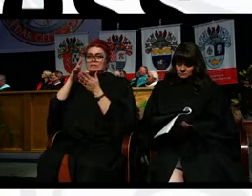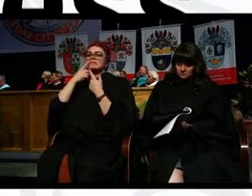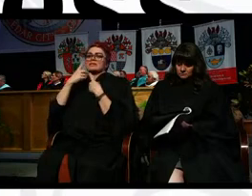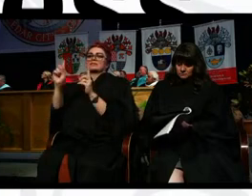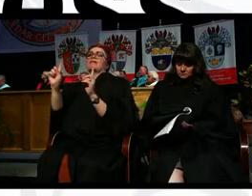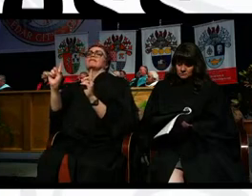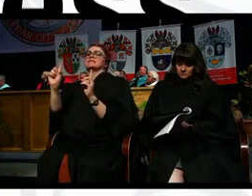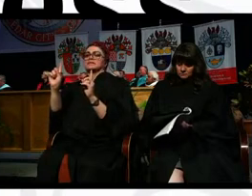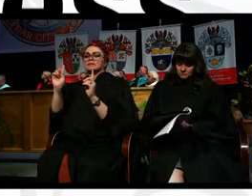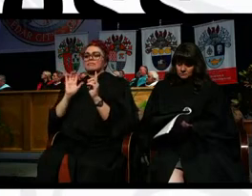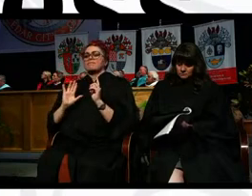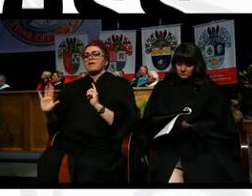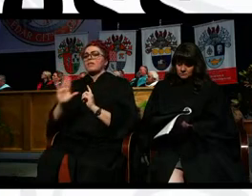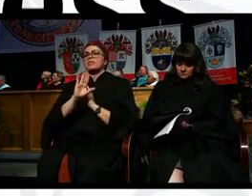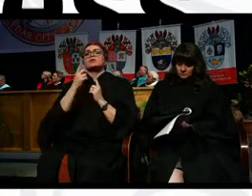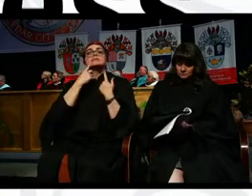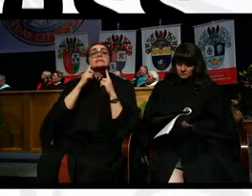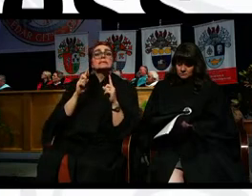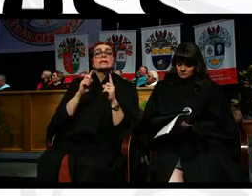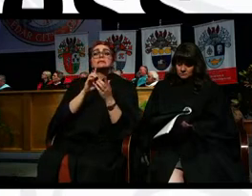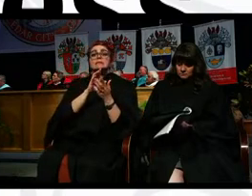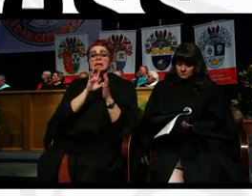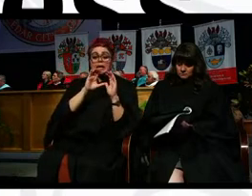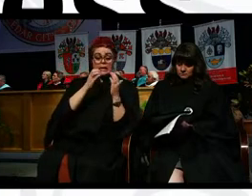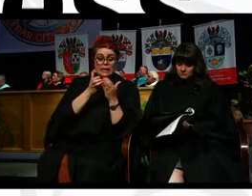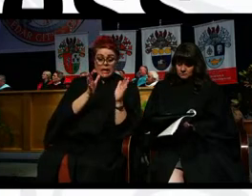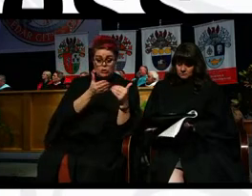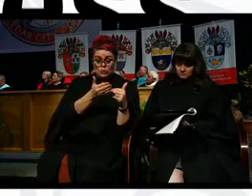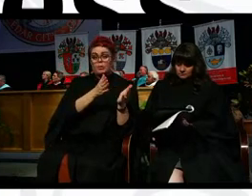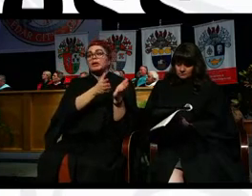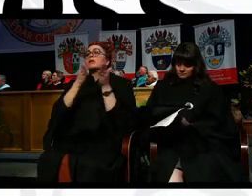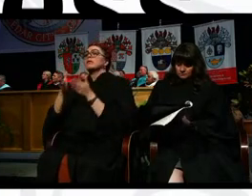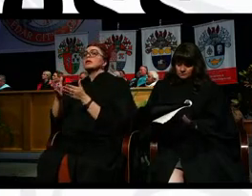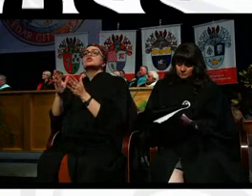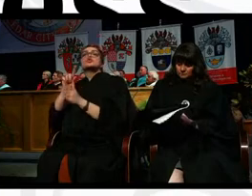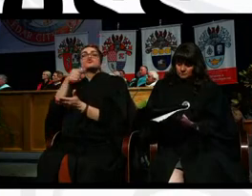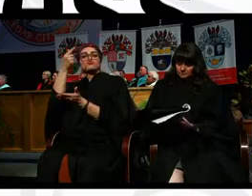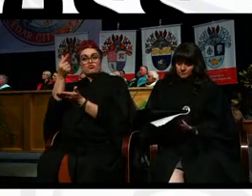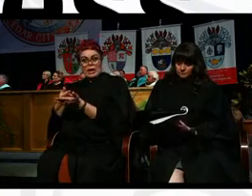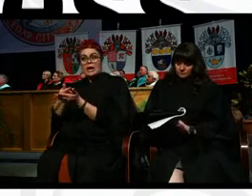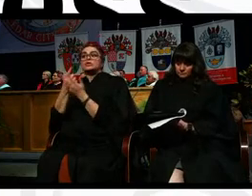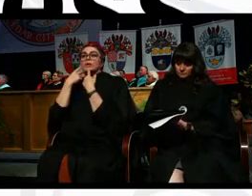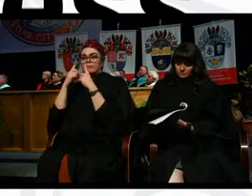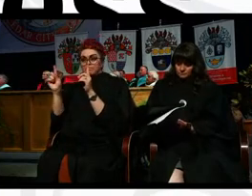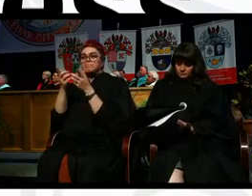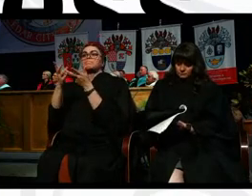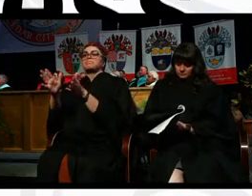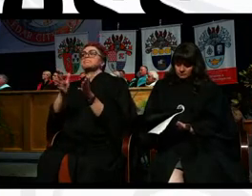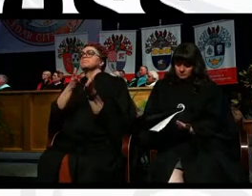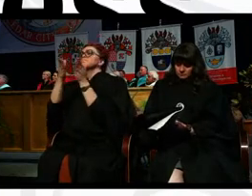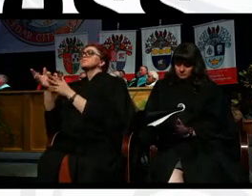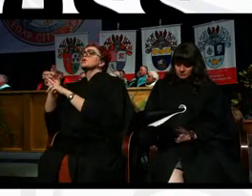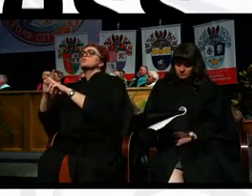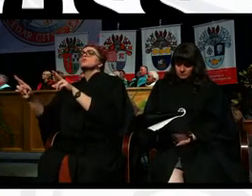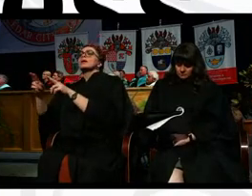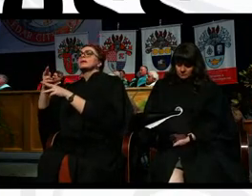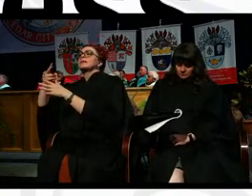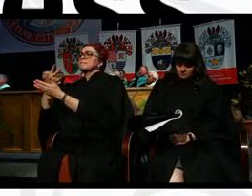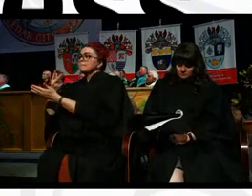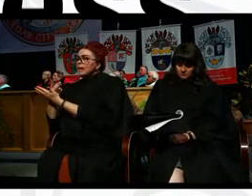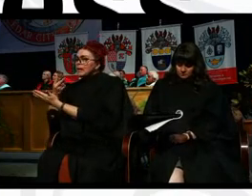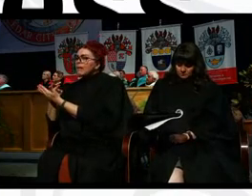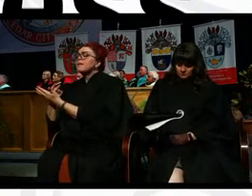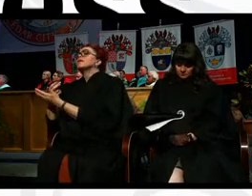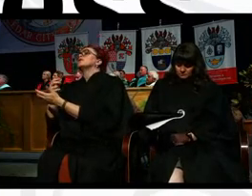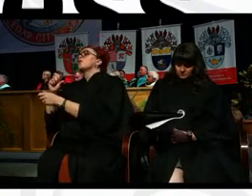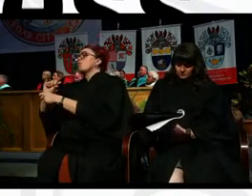to help students succeed in the classroom, persist and graduate at even higher rates, and are well prepared for graduate school, the workforce, or